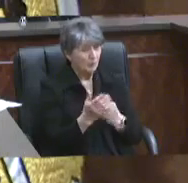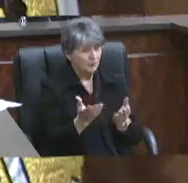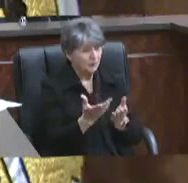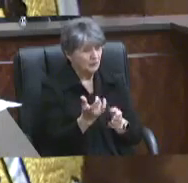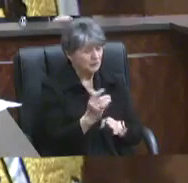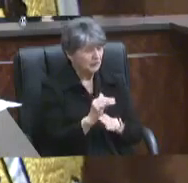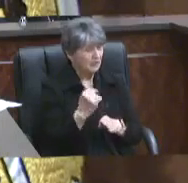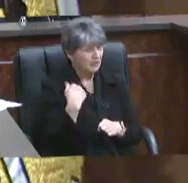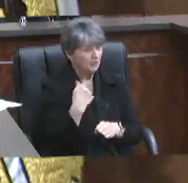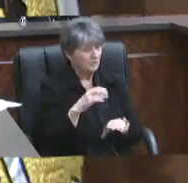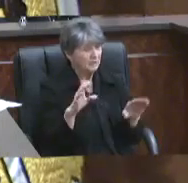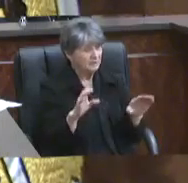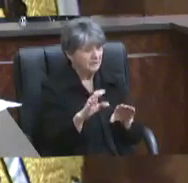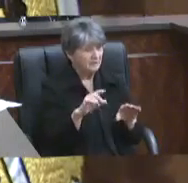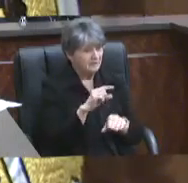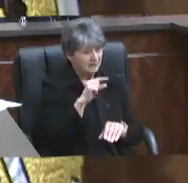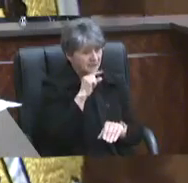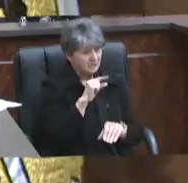the turkey